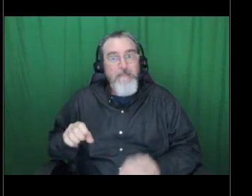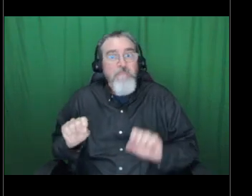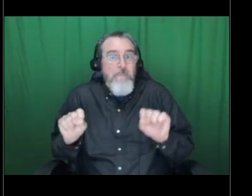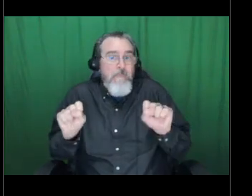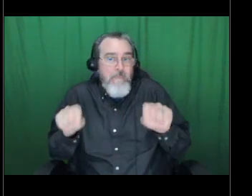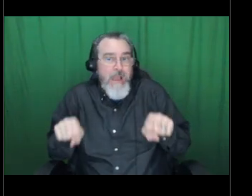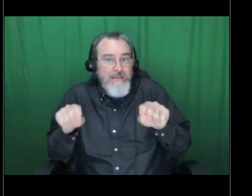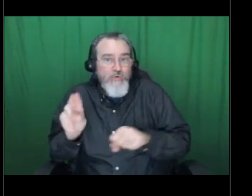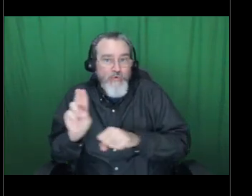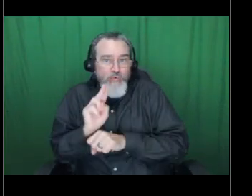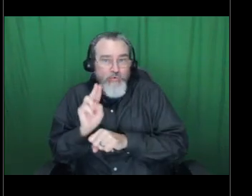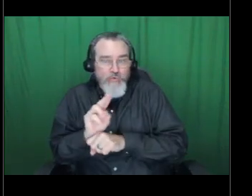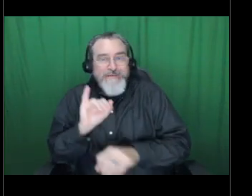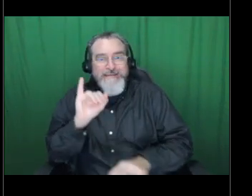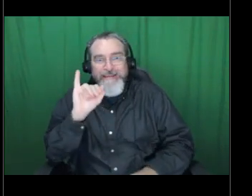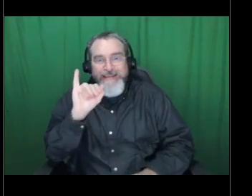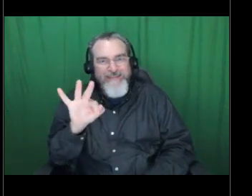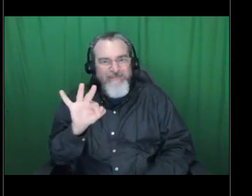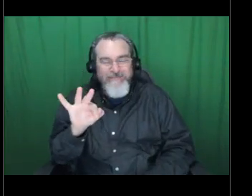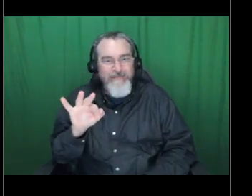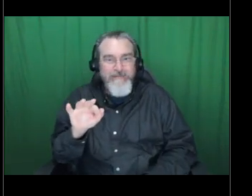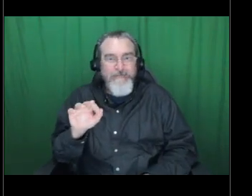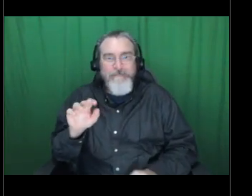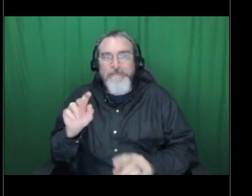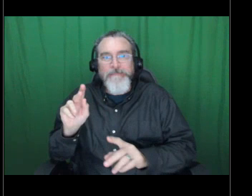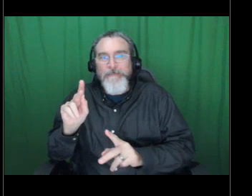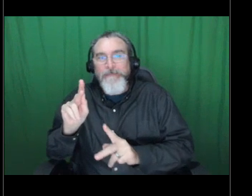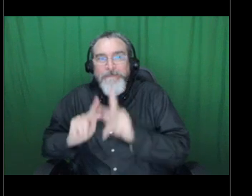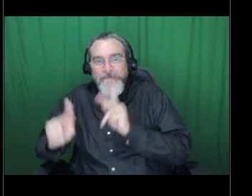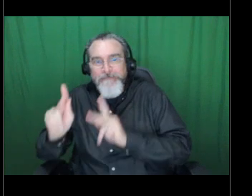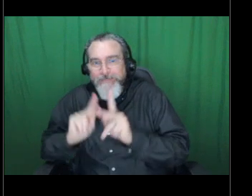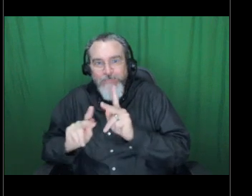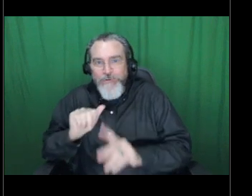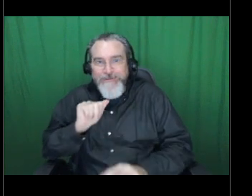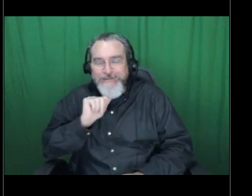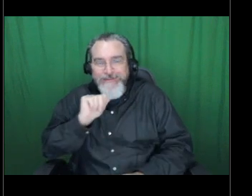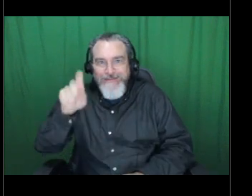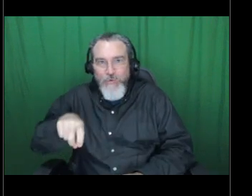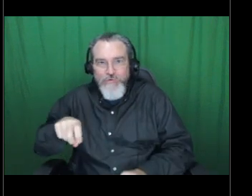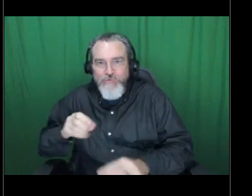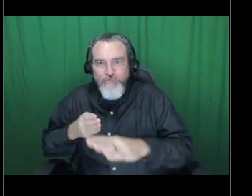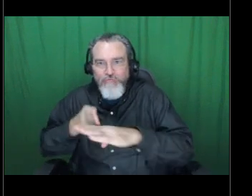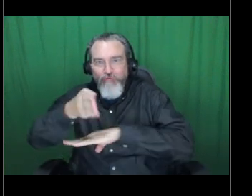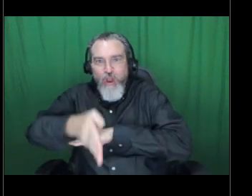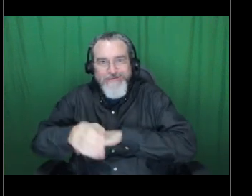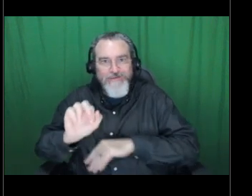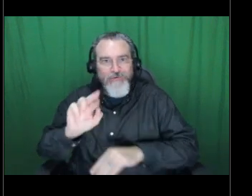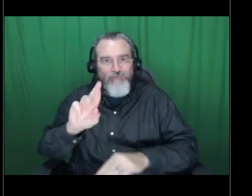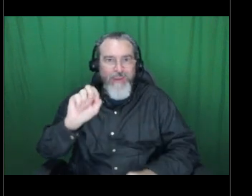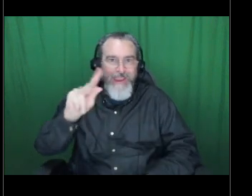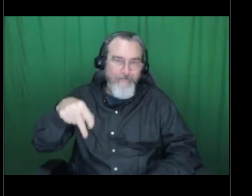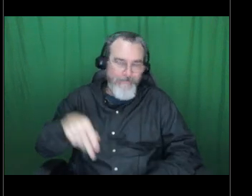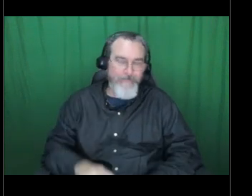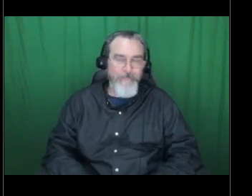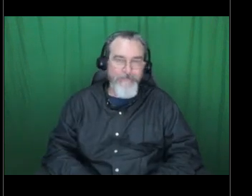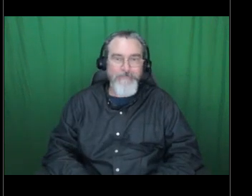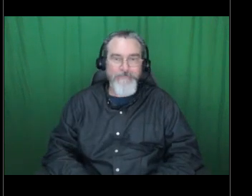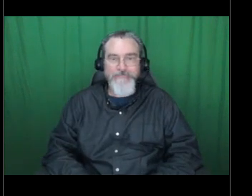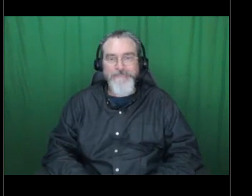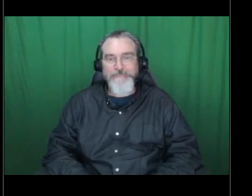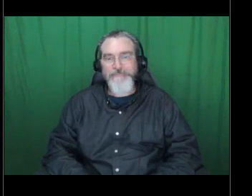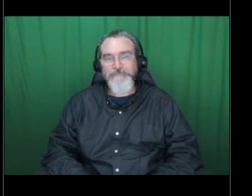is not intended to cross the ramp. Now moving on, we're going to